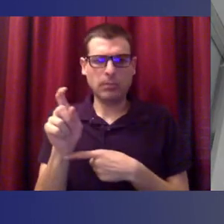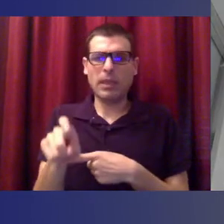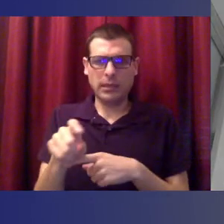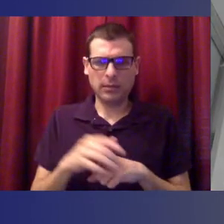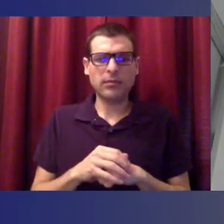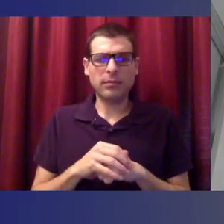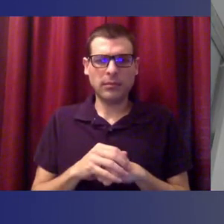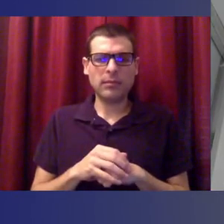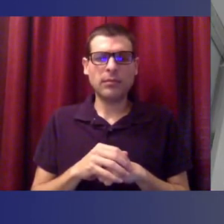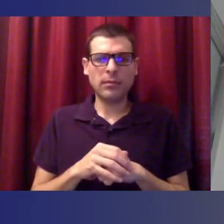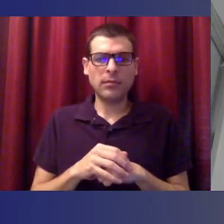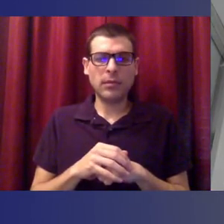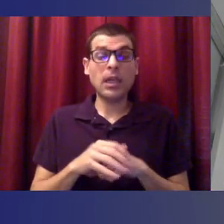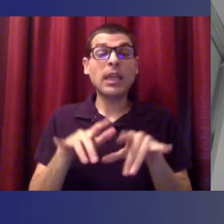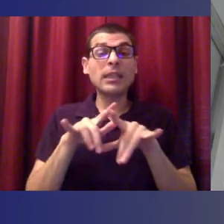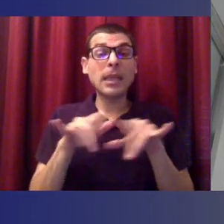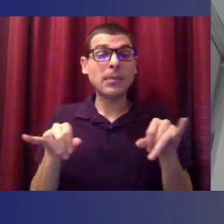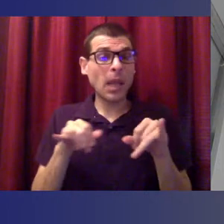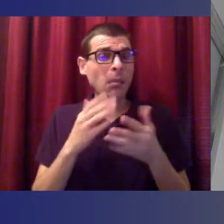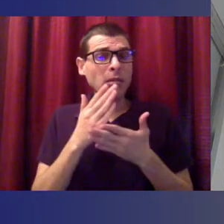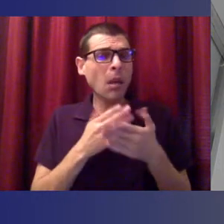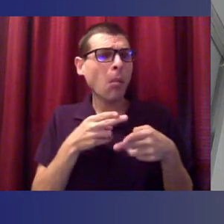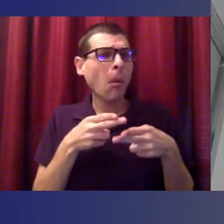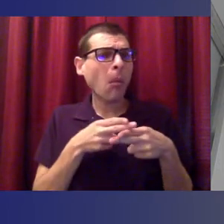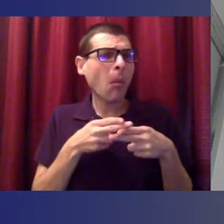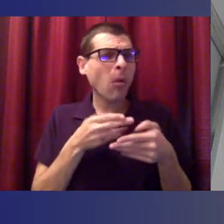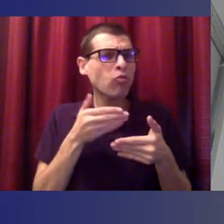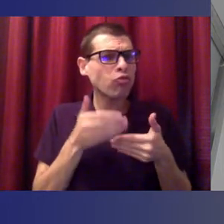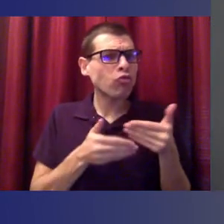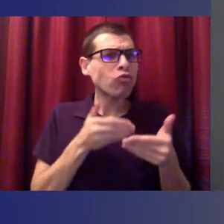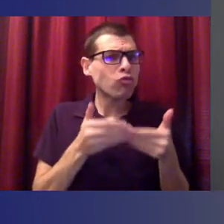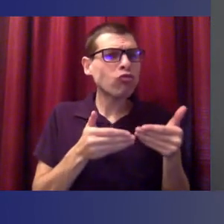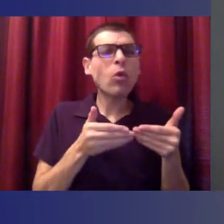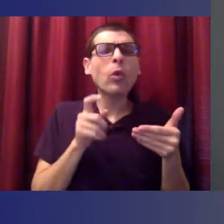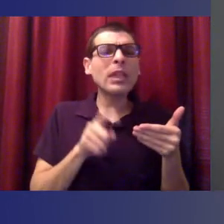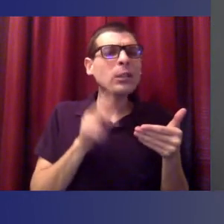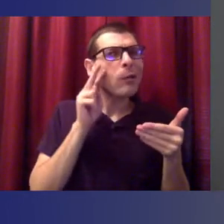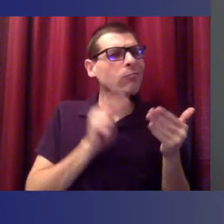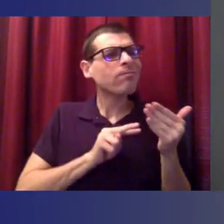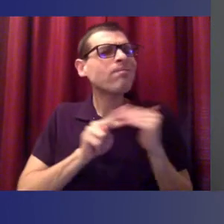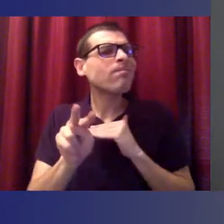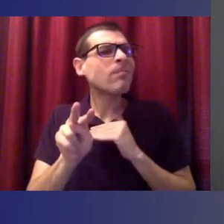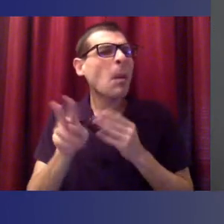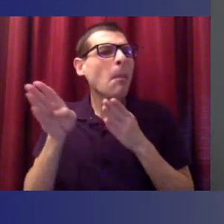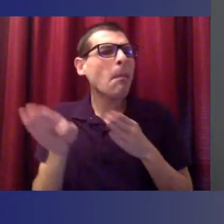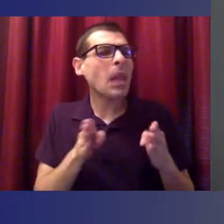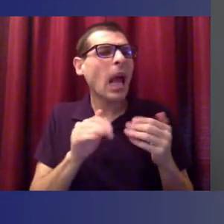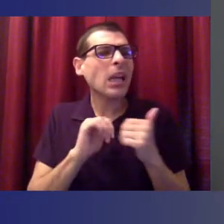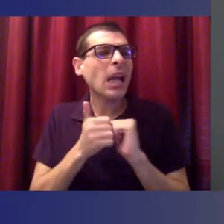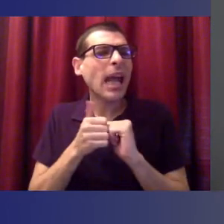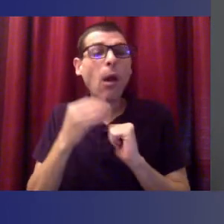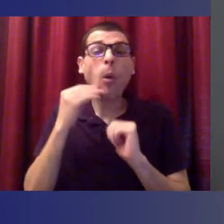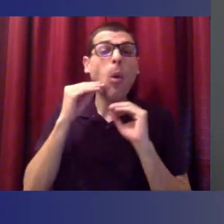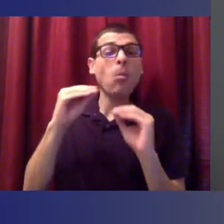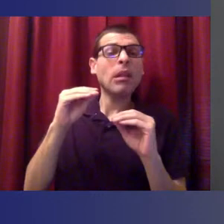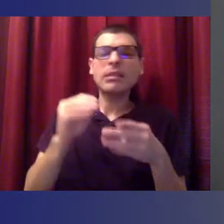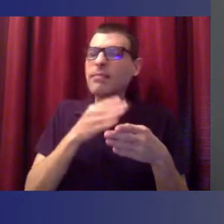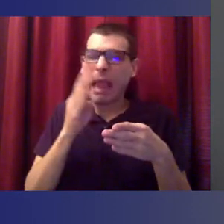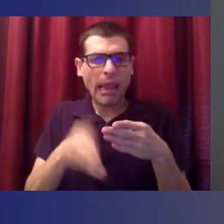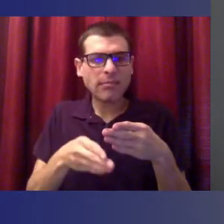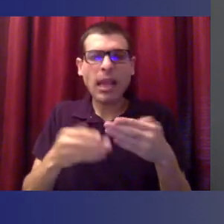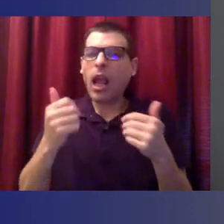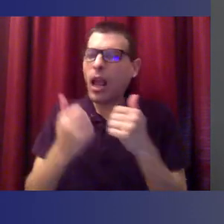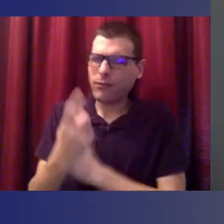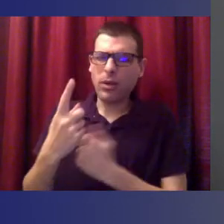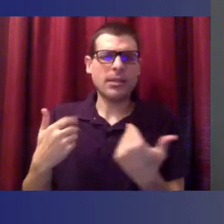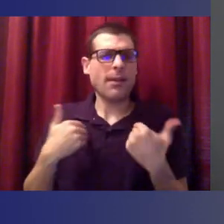those longer-term solutions to prevent and end homelessness for good. And part of this long-term work is addressing